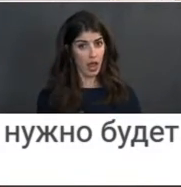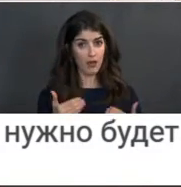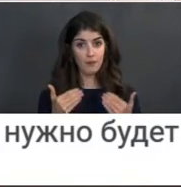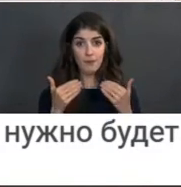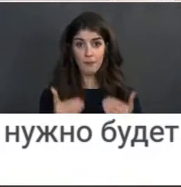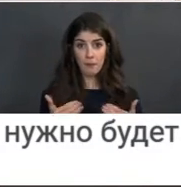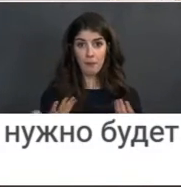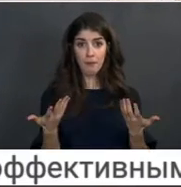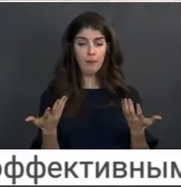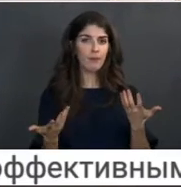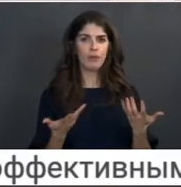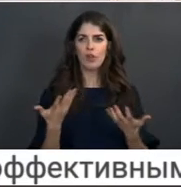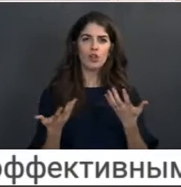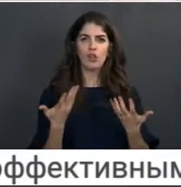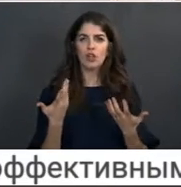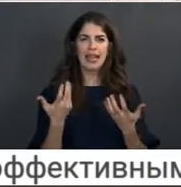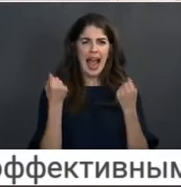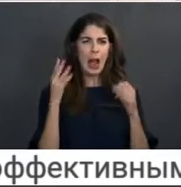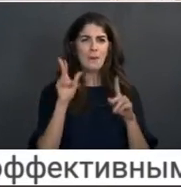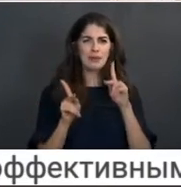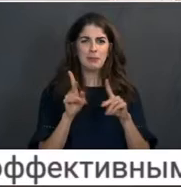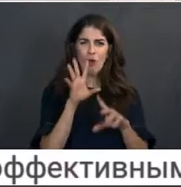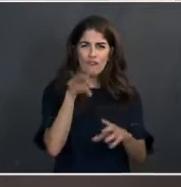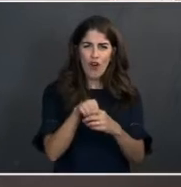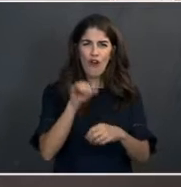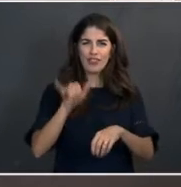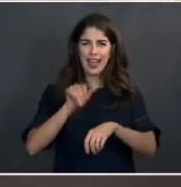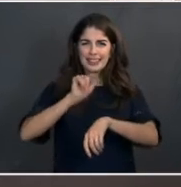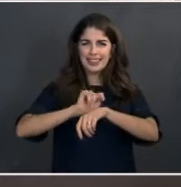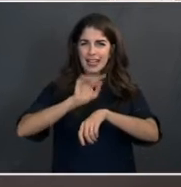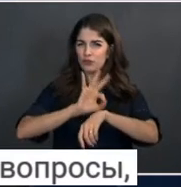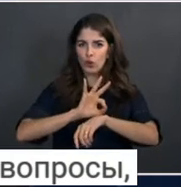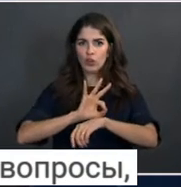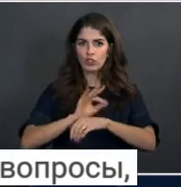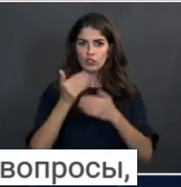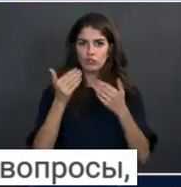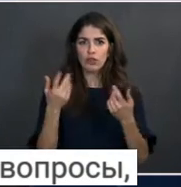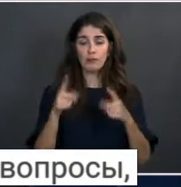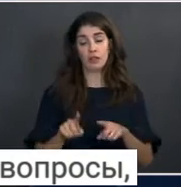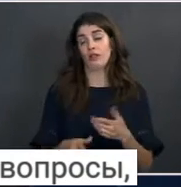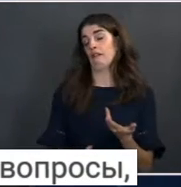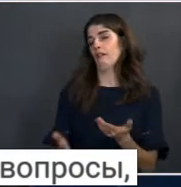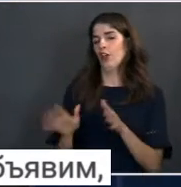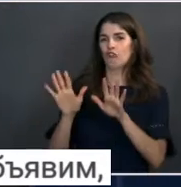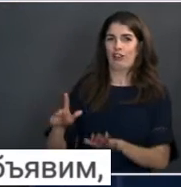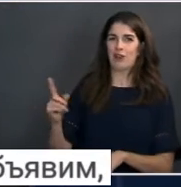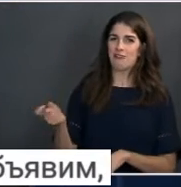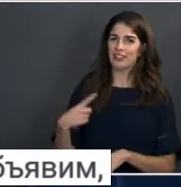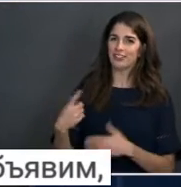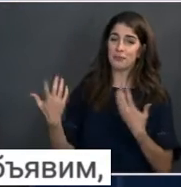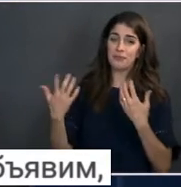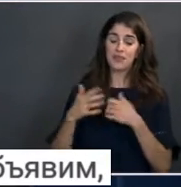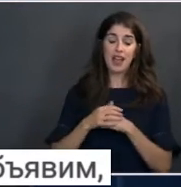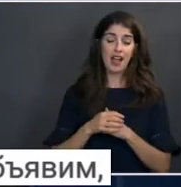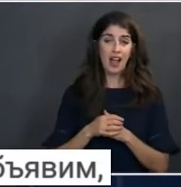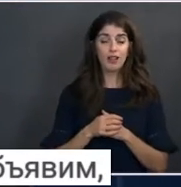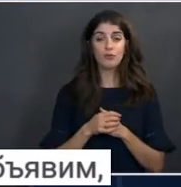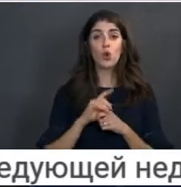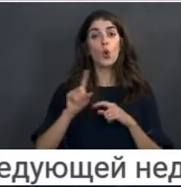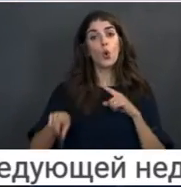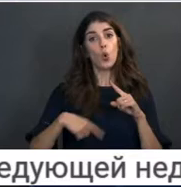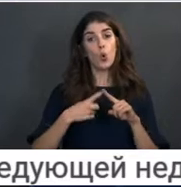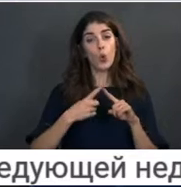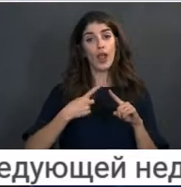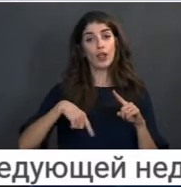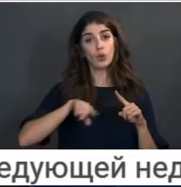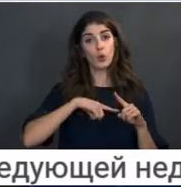would need to be tasked to that to actually make it effective? Those are excellent questions, and I expect that when we announce,